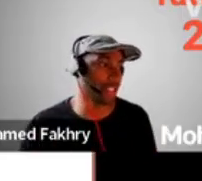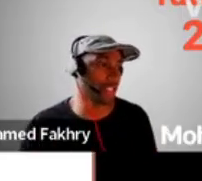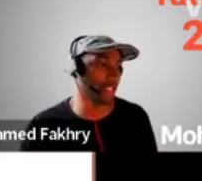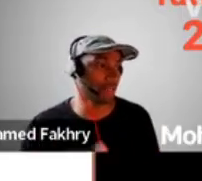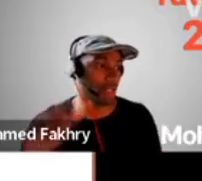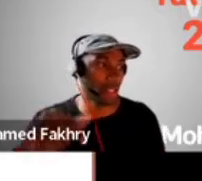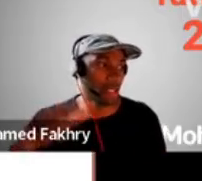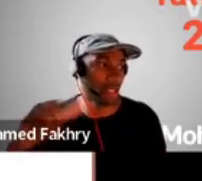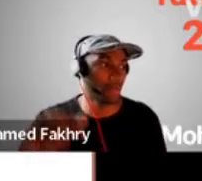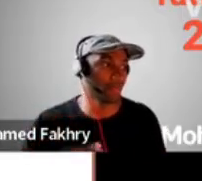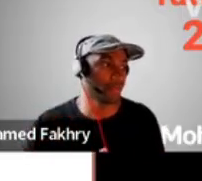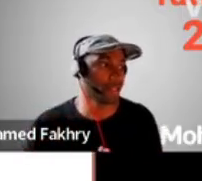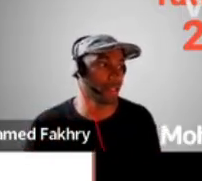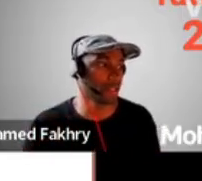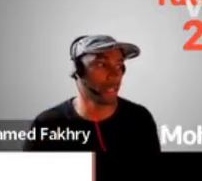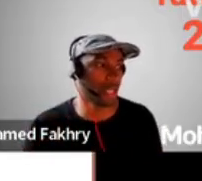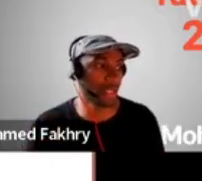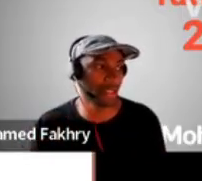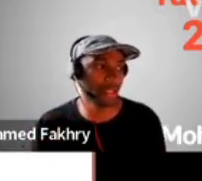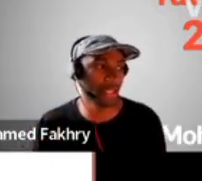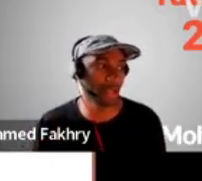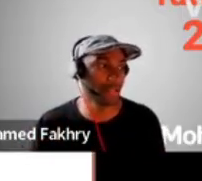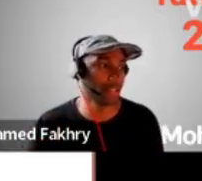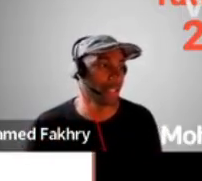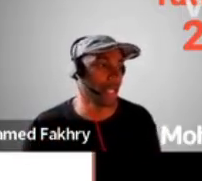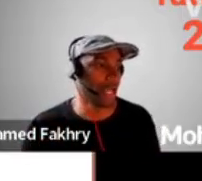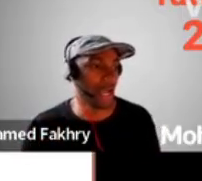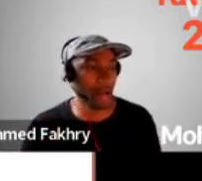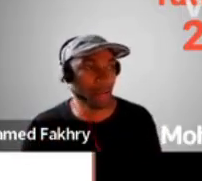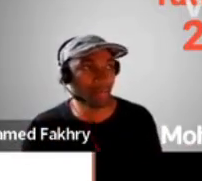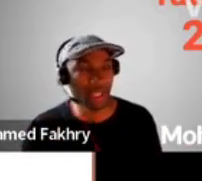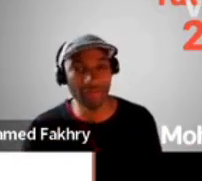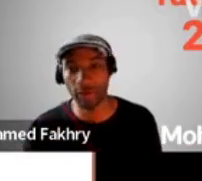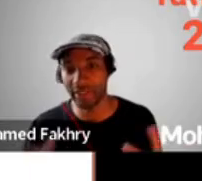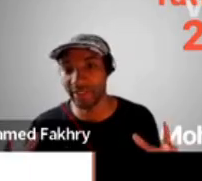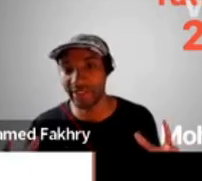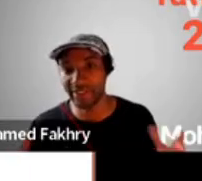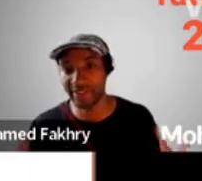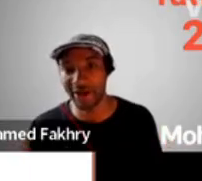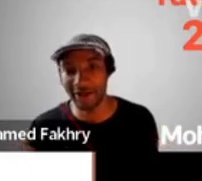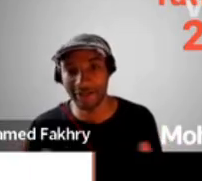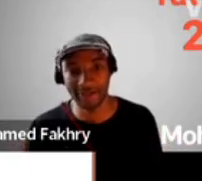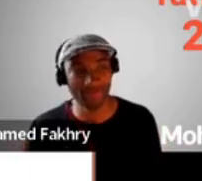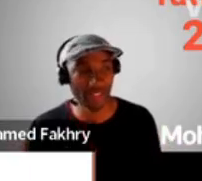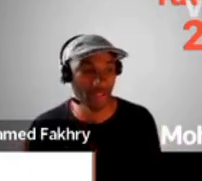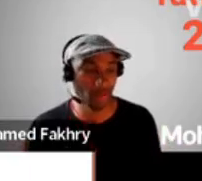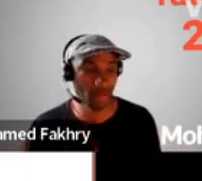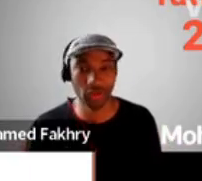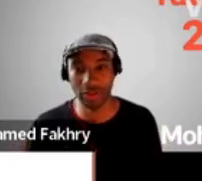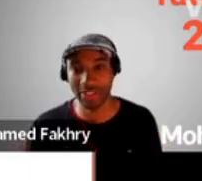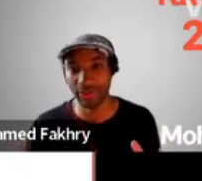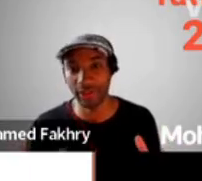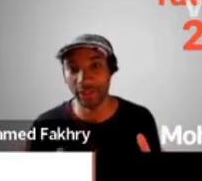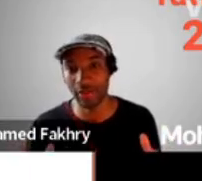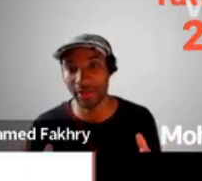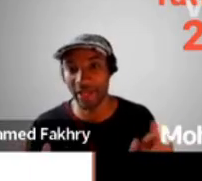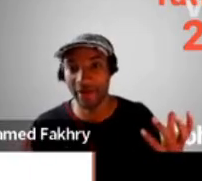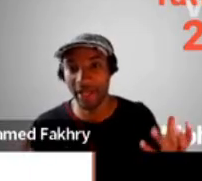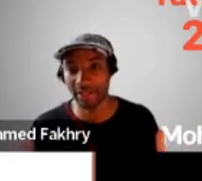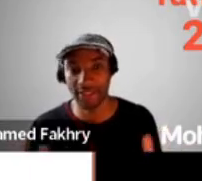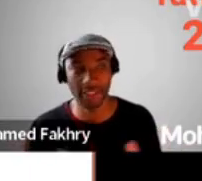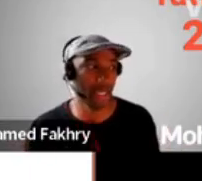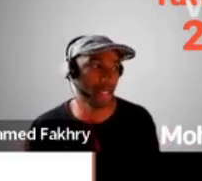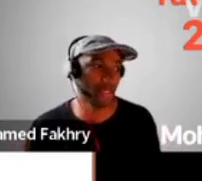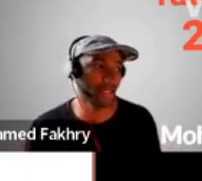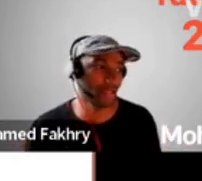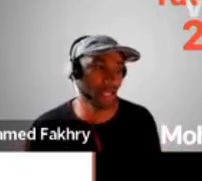Future Vision is. And next slide. And for this year, we chose that term